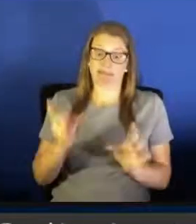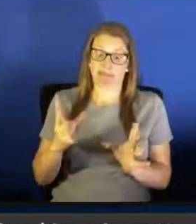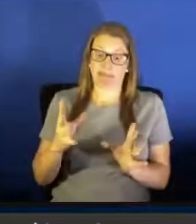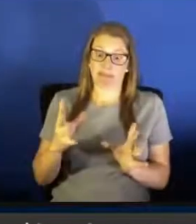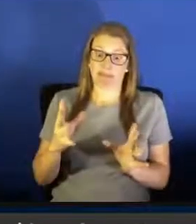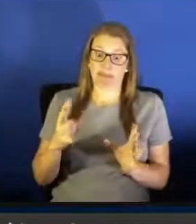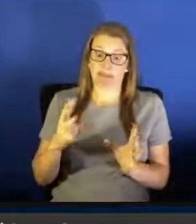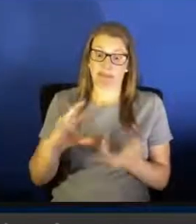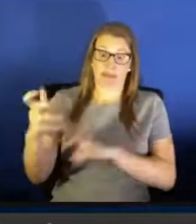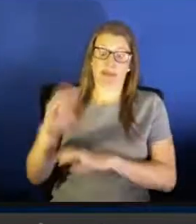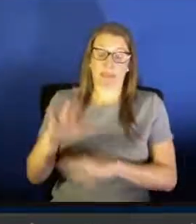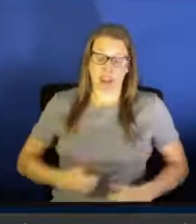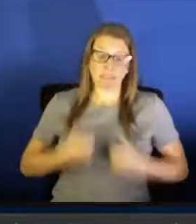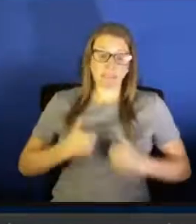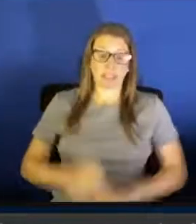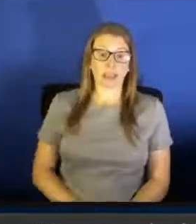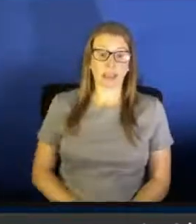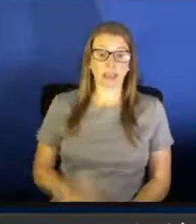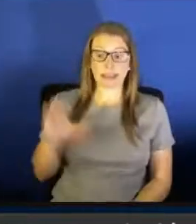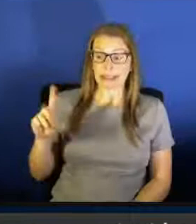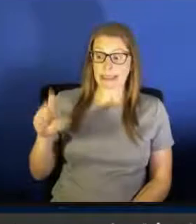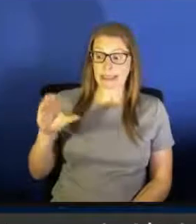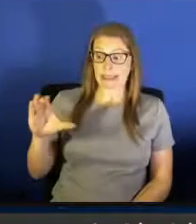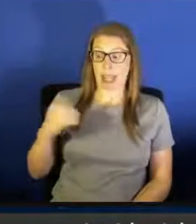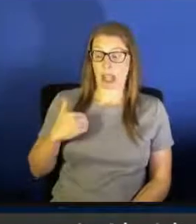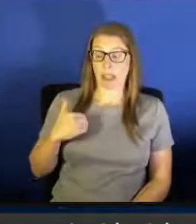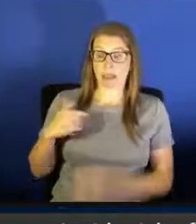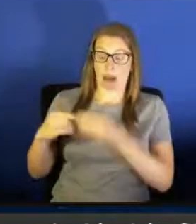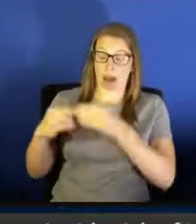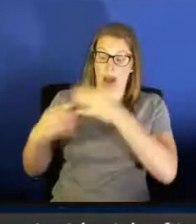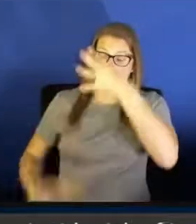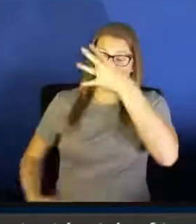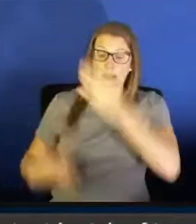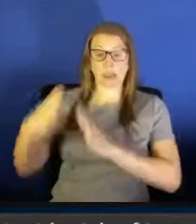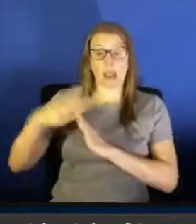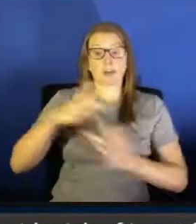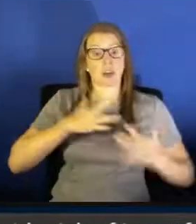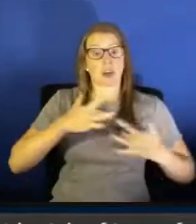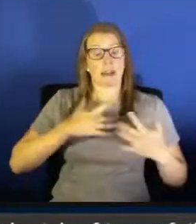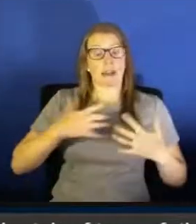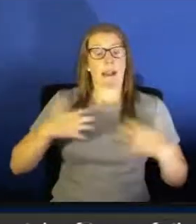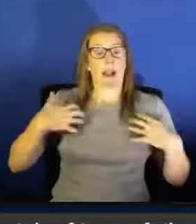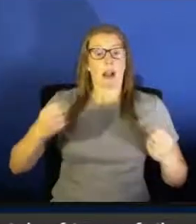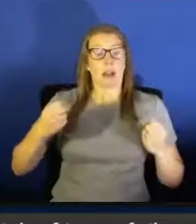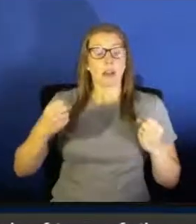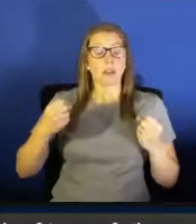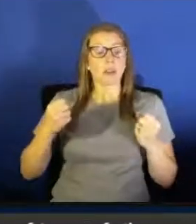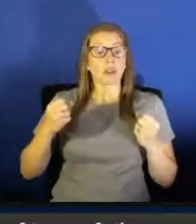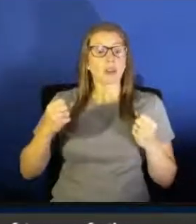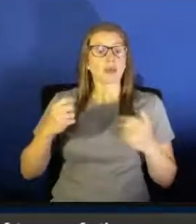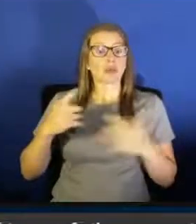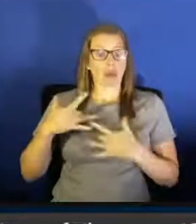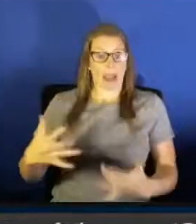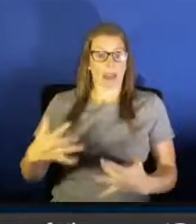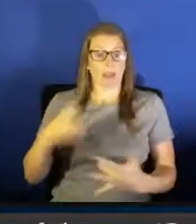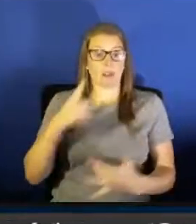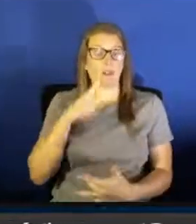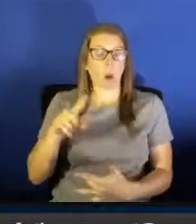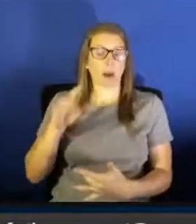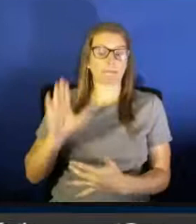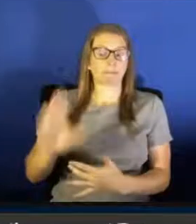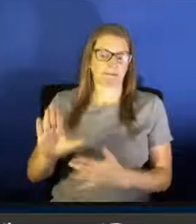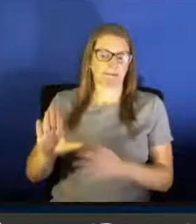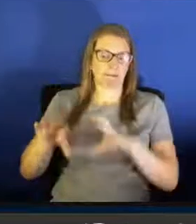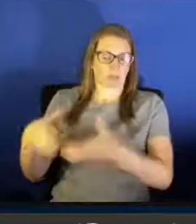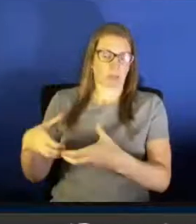the CDC has quite a long list of top concerning health trends among the LGBTQ community, those